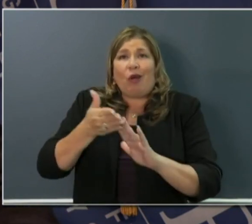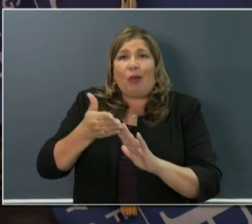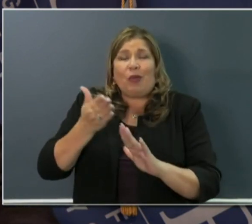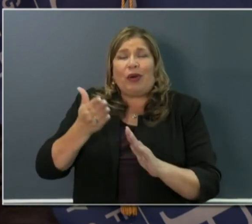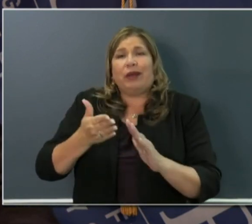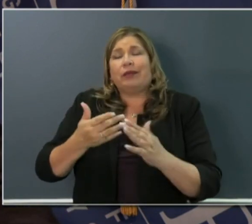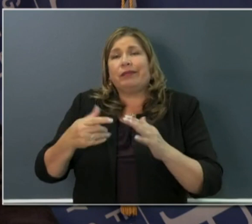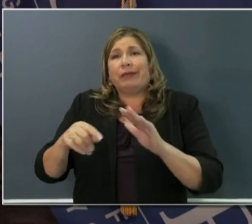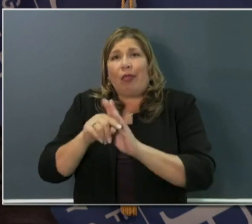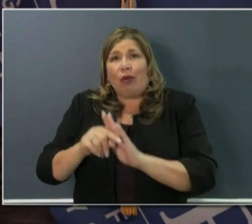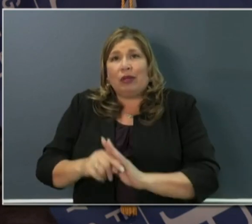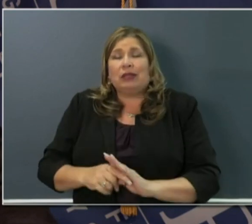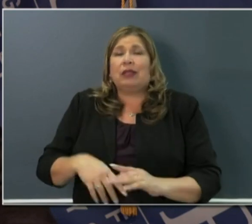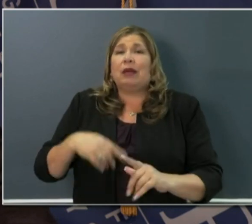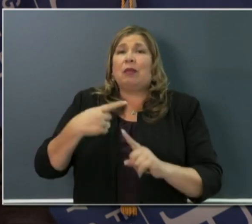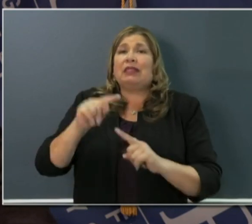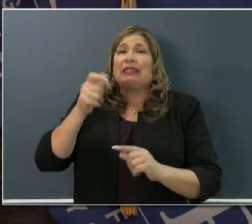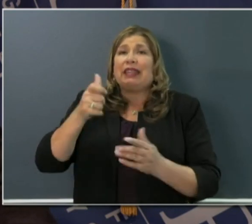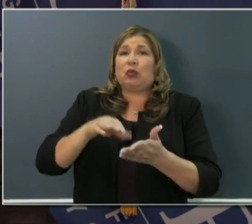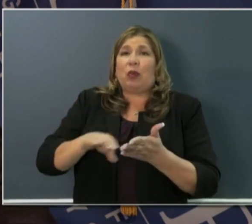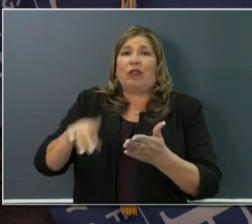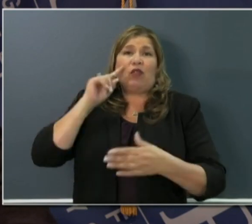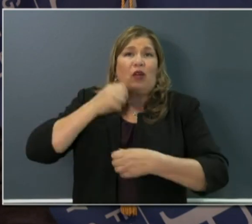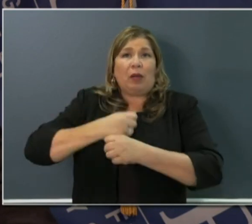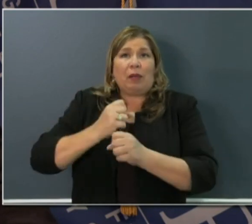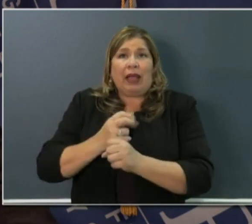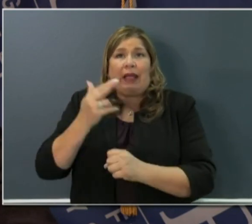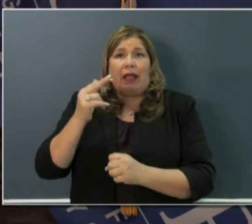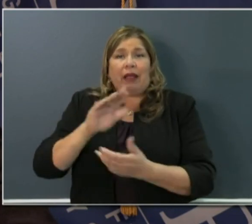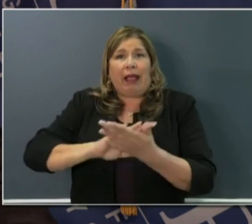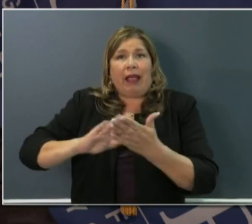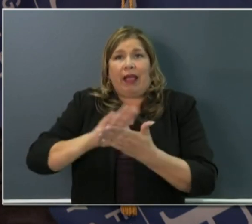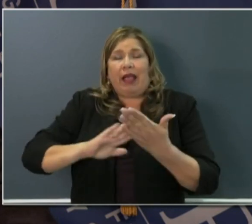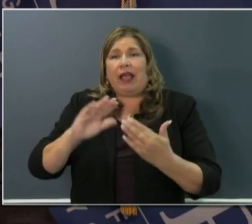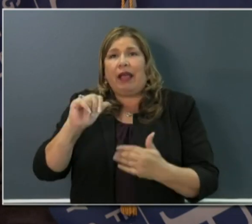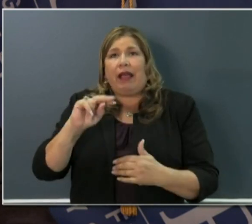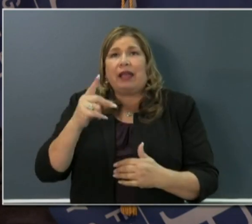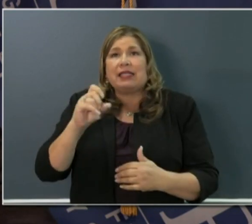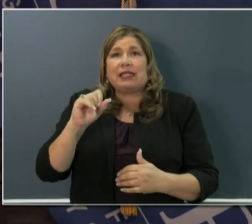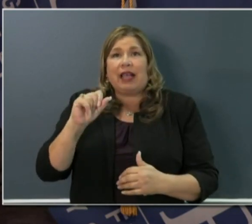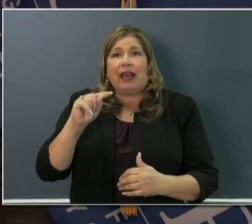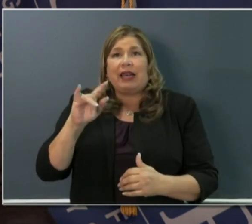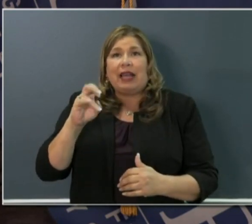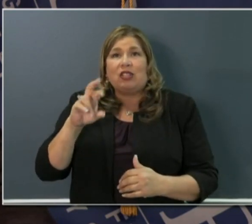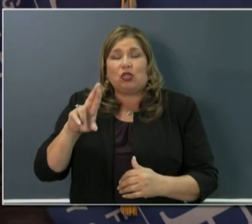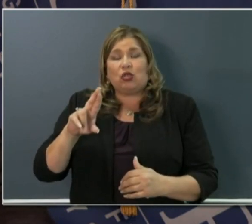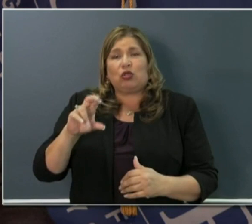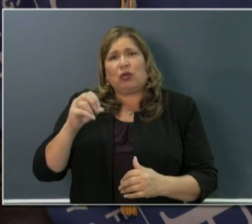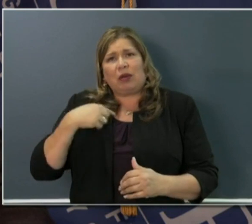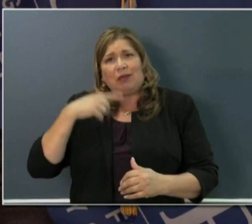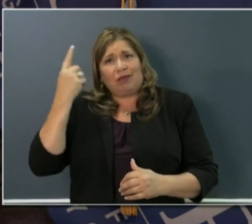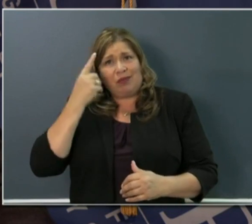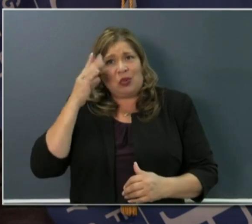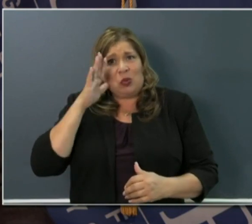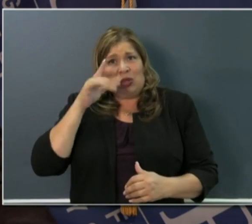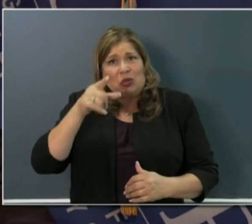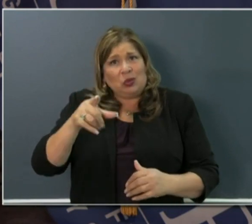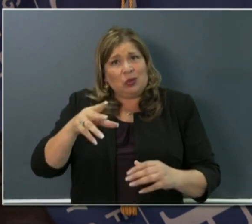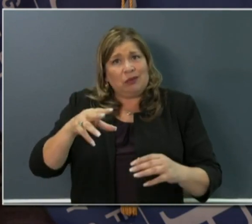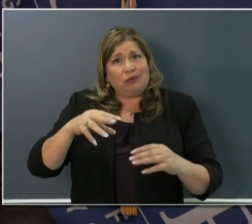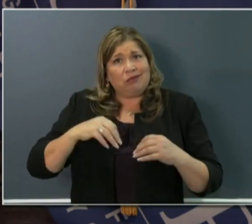waiver for making hand sanitizer. And I'm wondering if you will push for California to conform to those